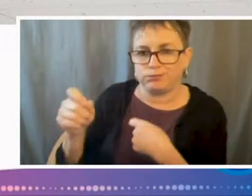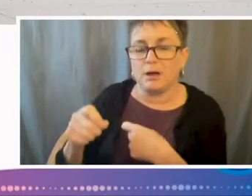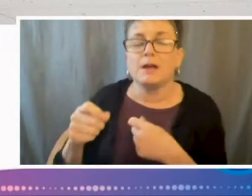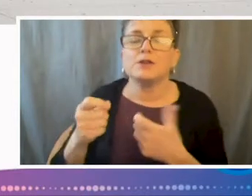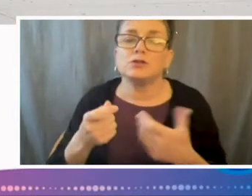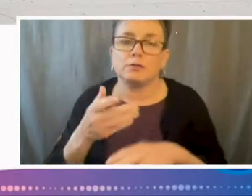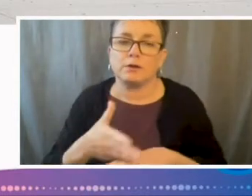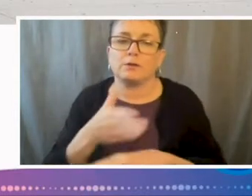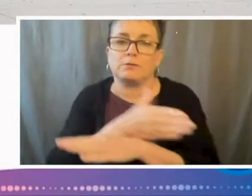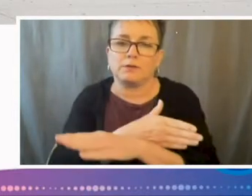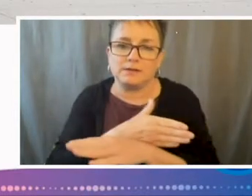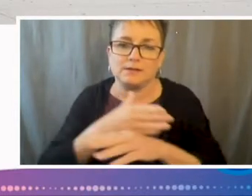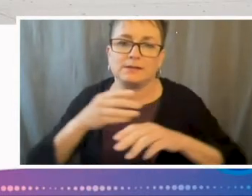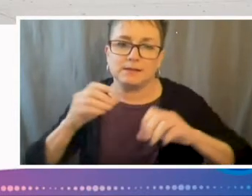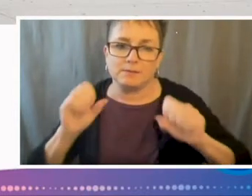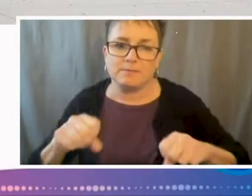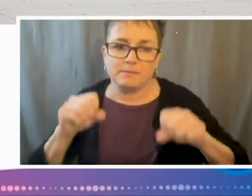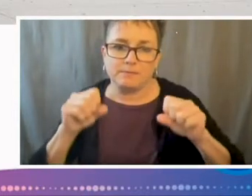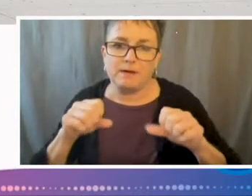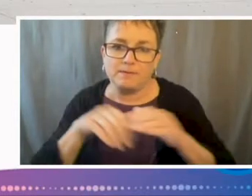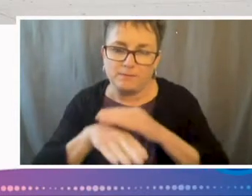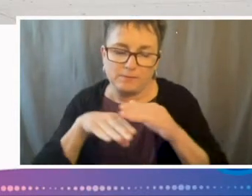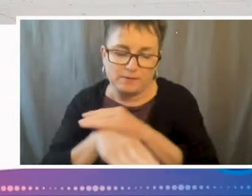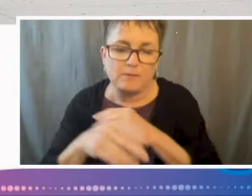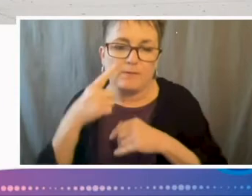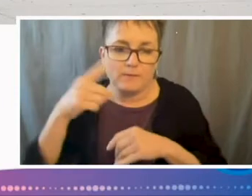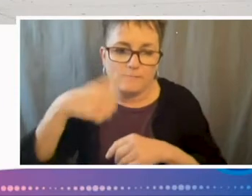lifts and other accessibility features.